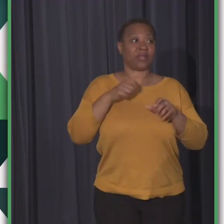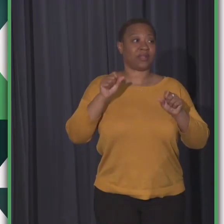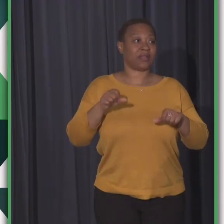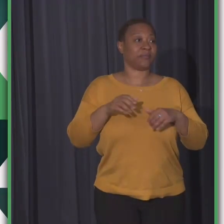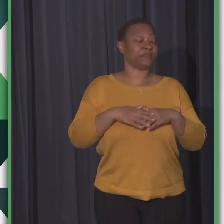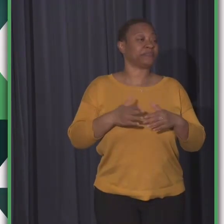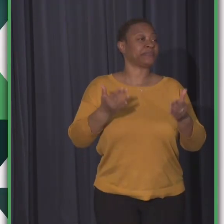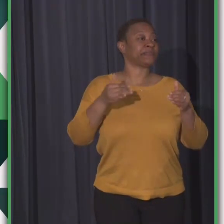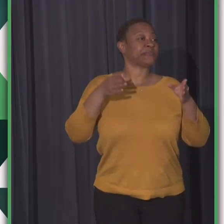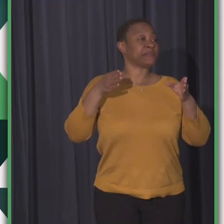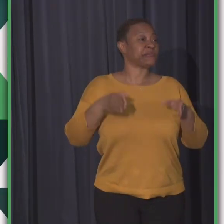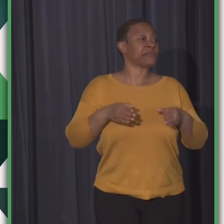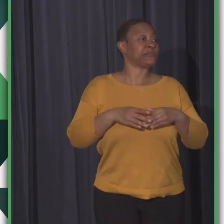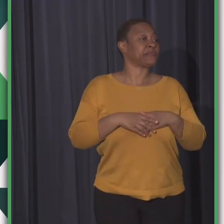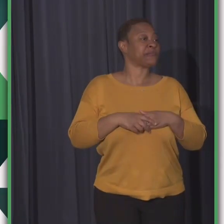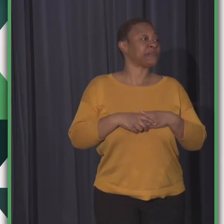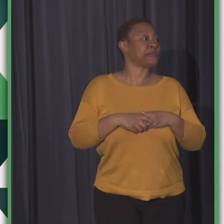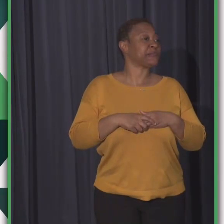speaker.